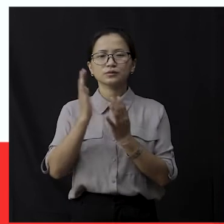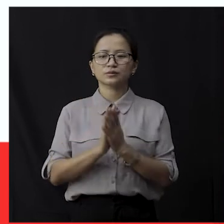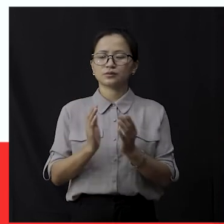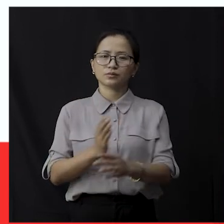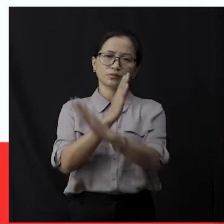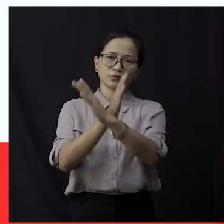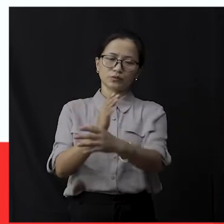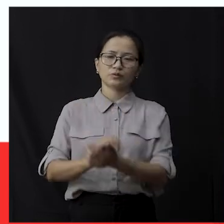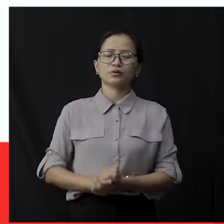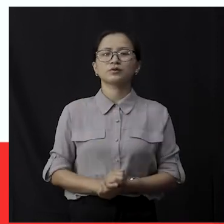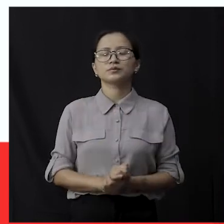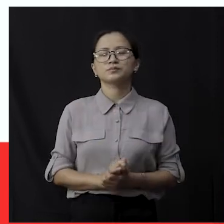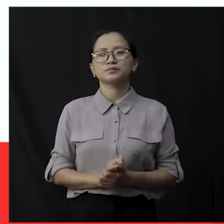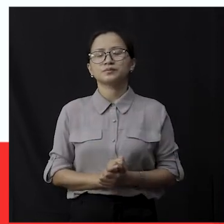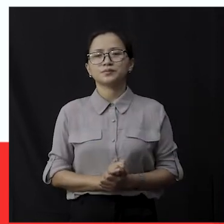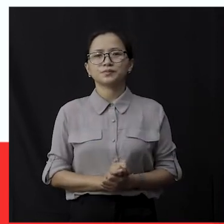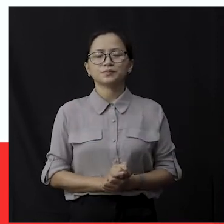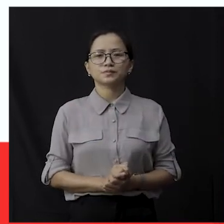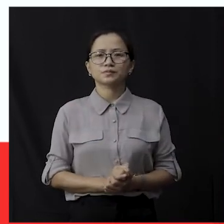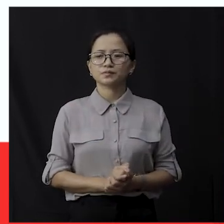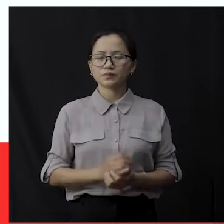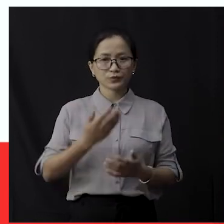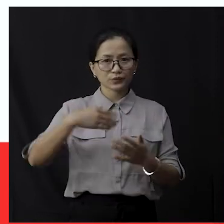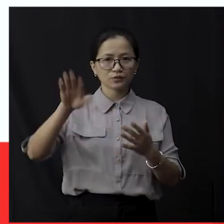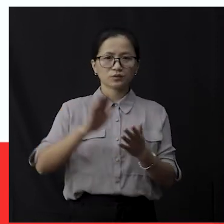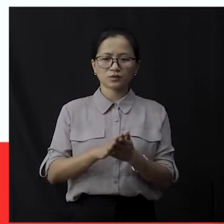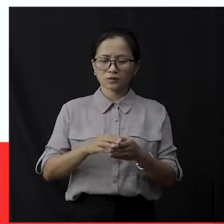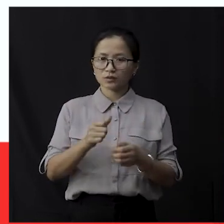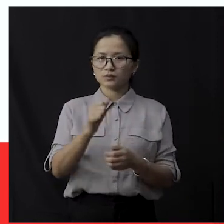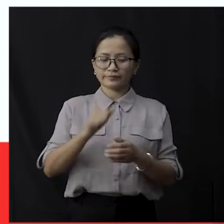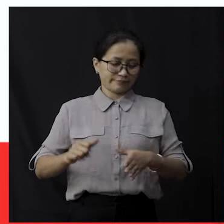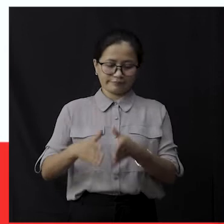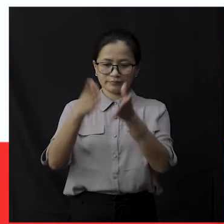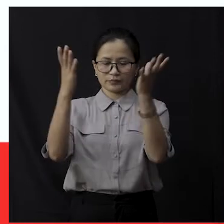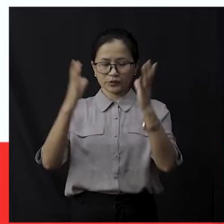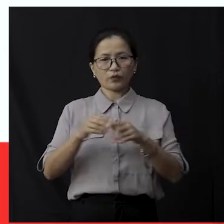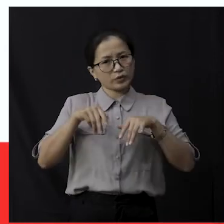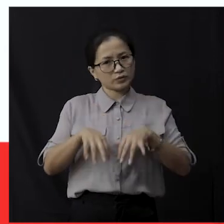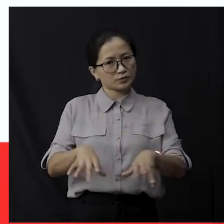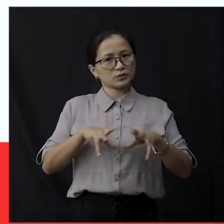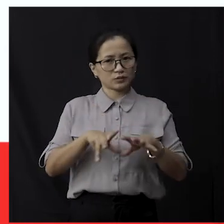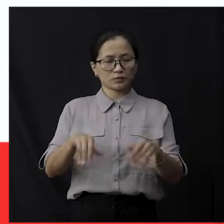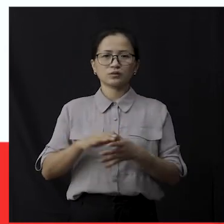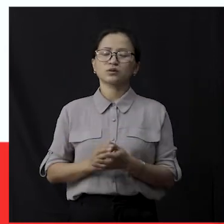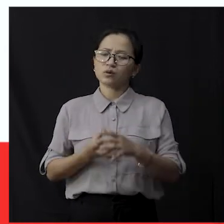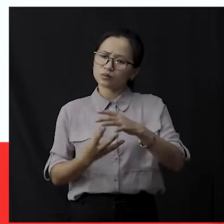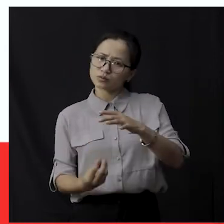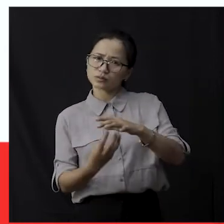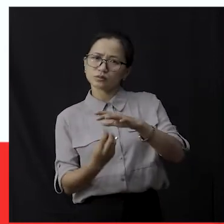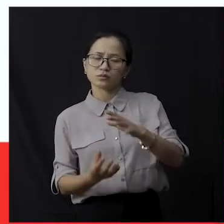us from soil erosion. They are going to, the roots, from the roots, they are going to absorb all